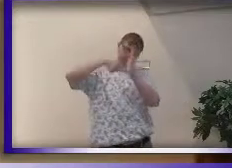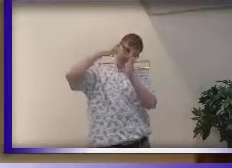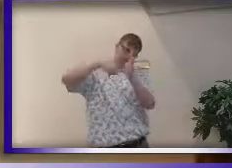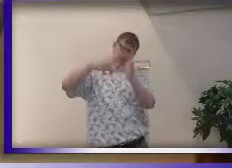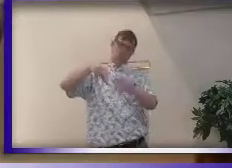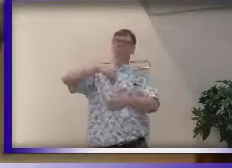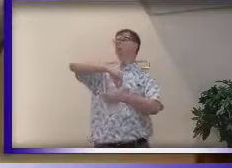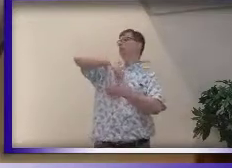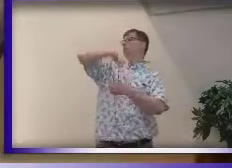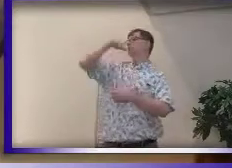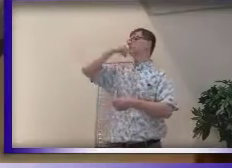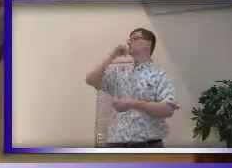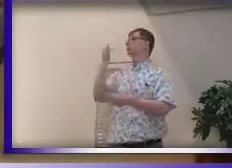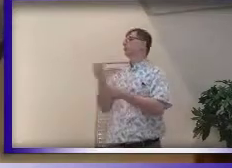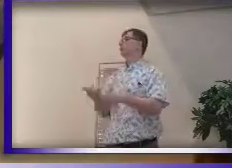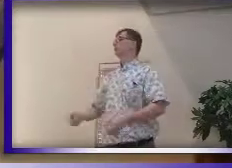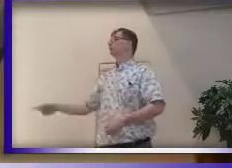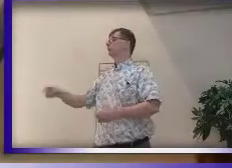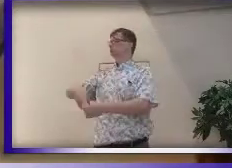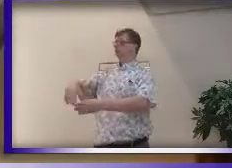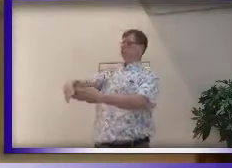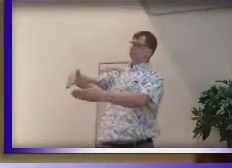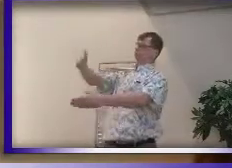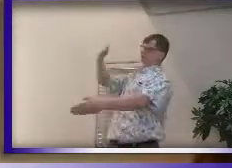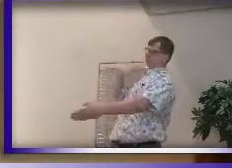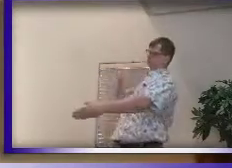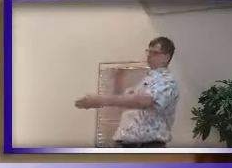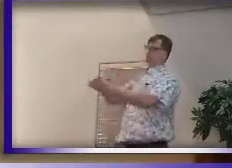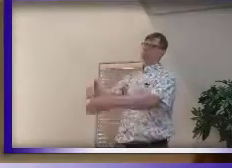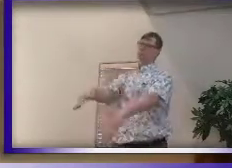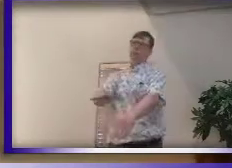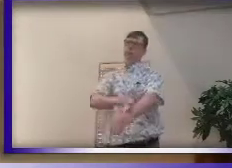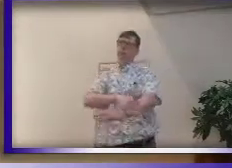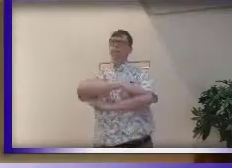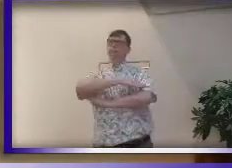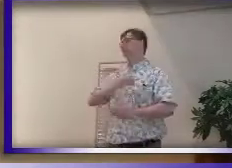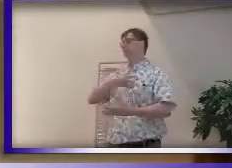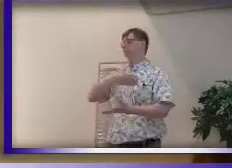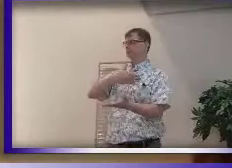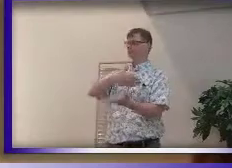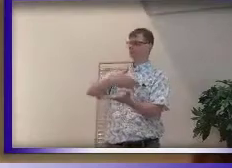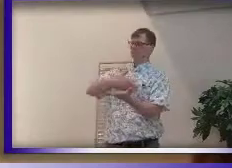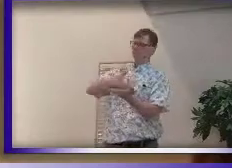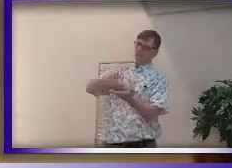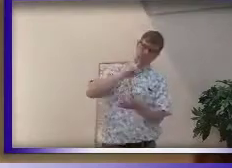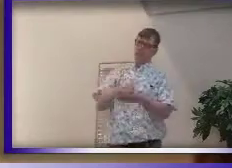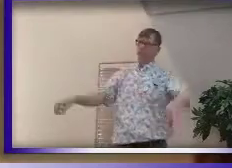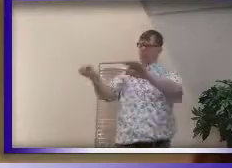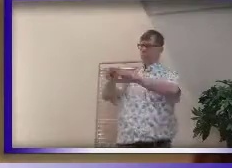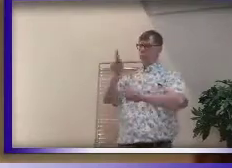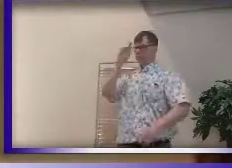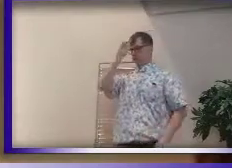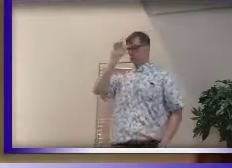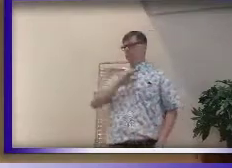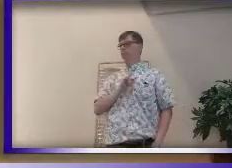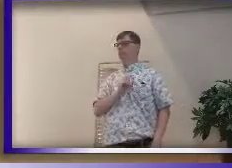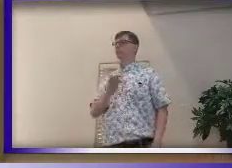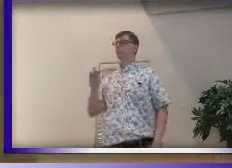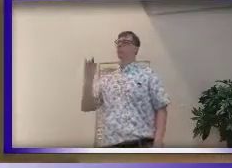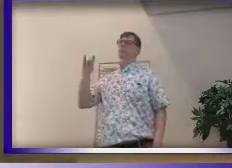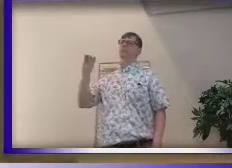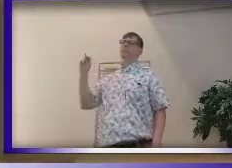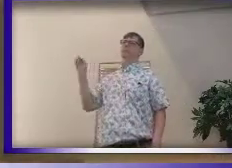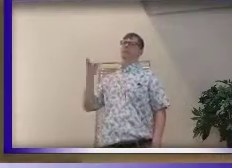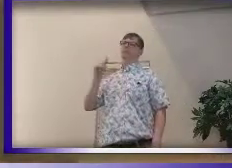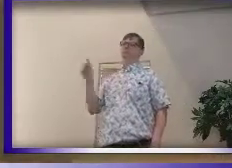early days, in its very early days. Some of you might know Reverend Dr. Michael Beckwith because he was part of The Secret, and